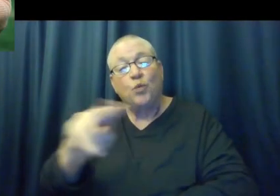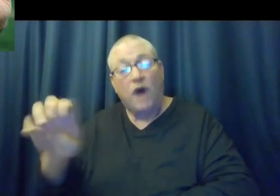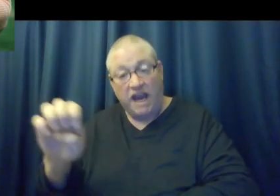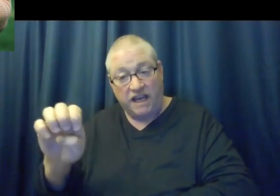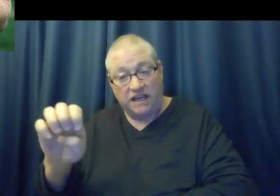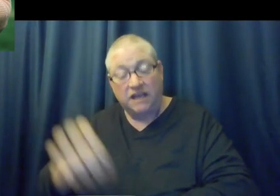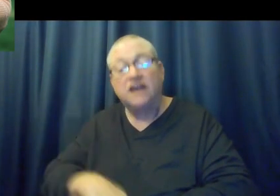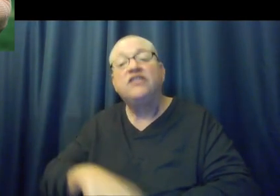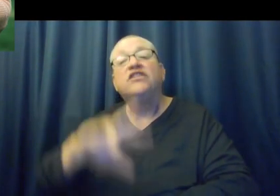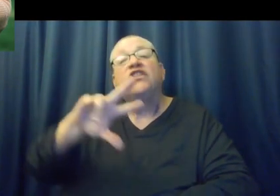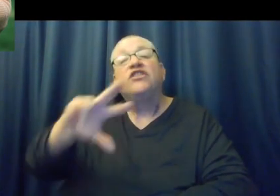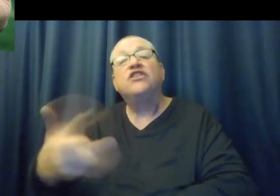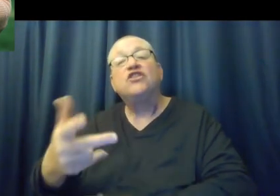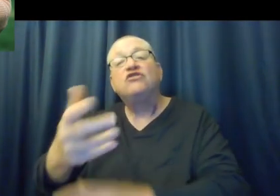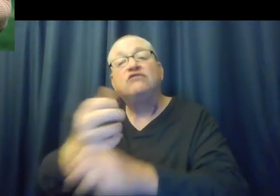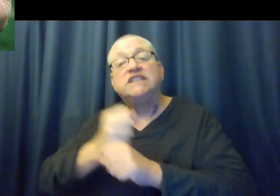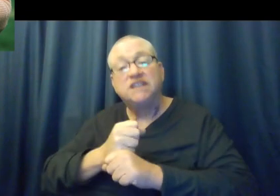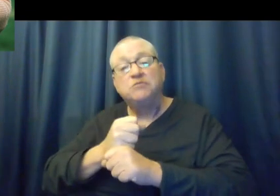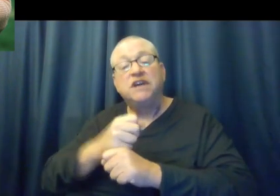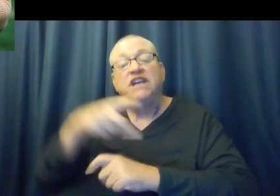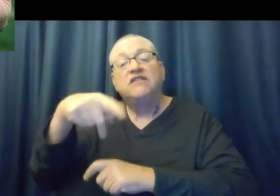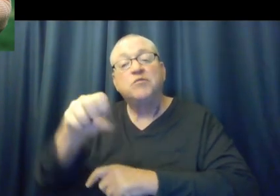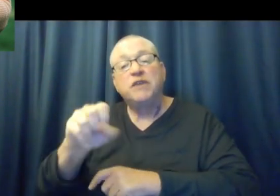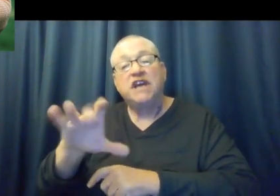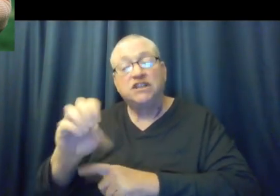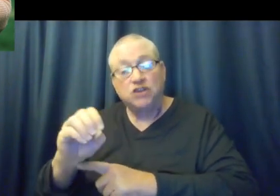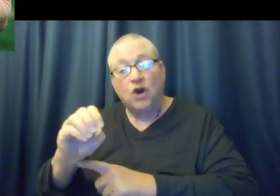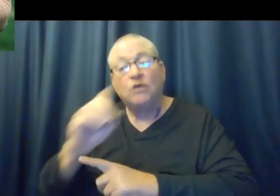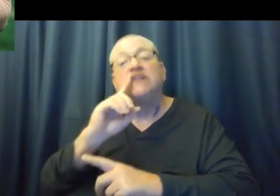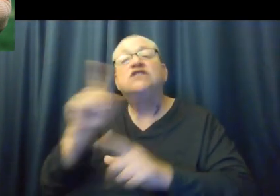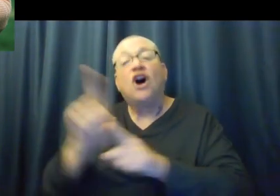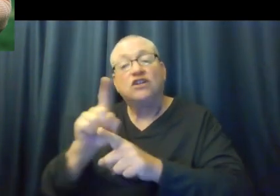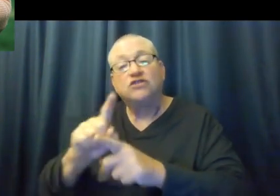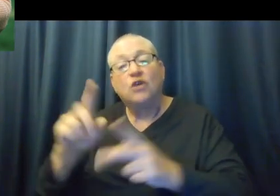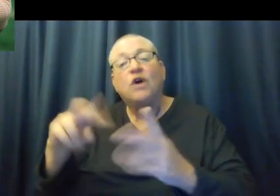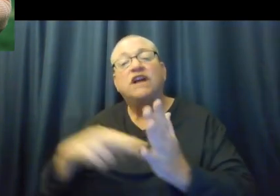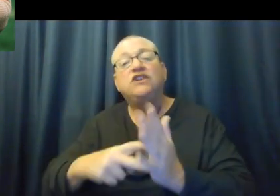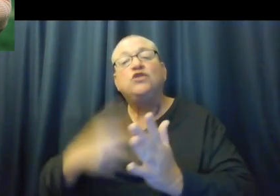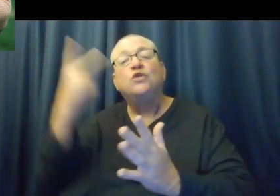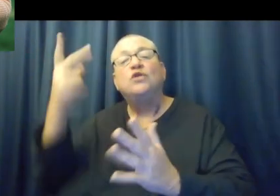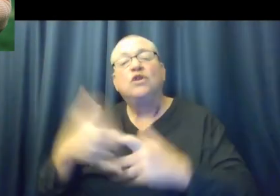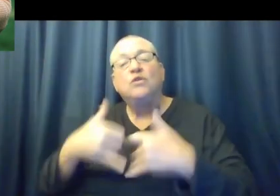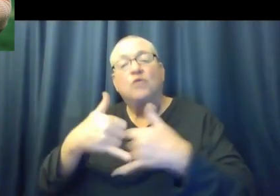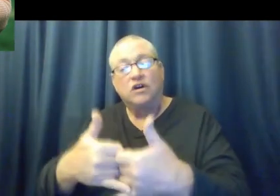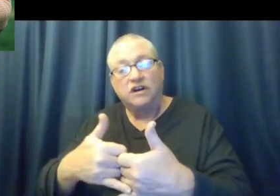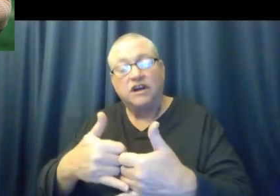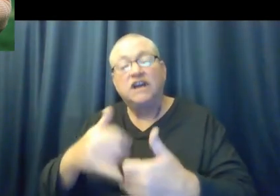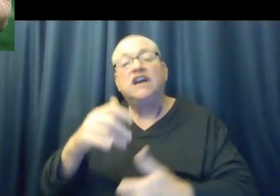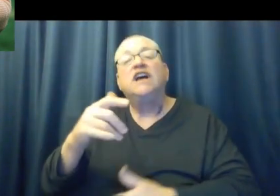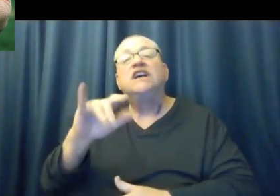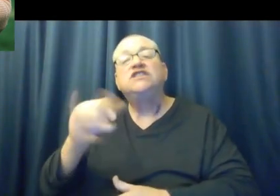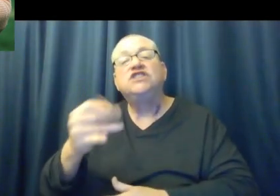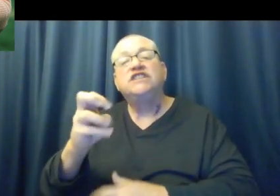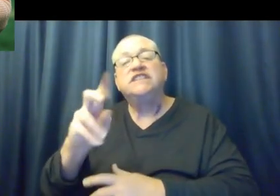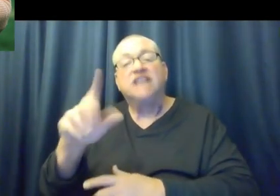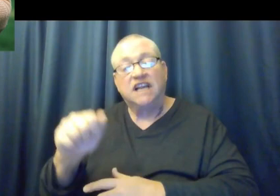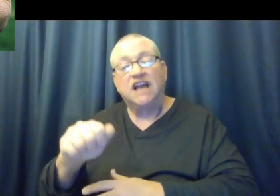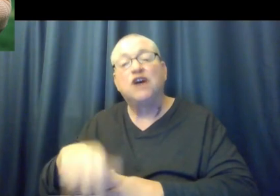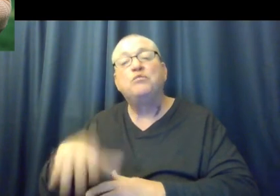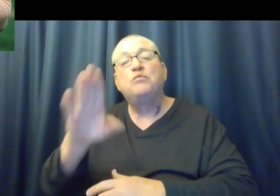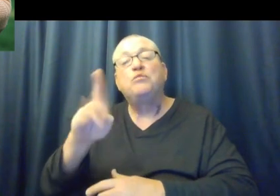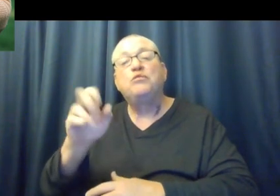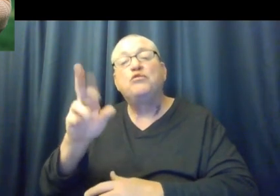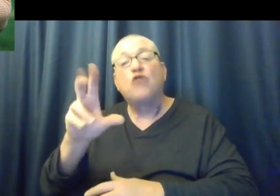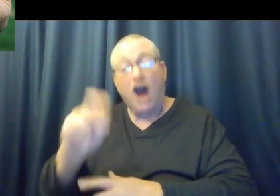third recipient of the PSO Award of Excellence is another dual award winner this year, Justina Brown of